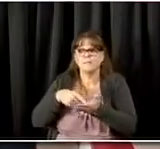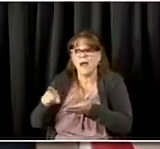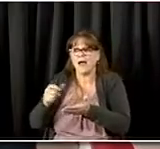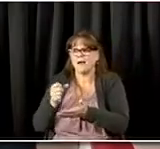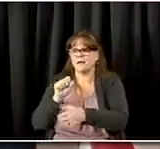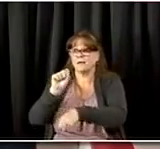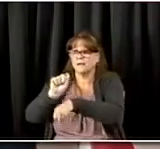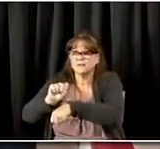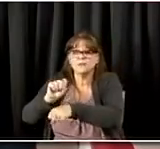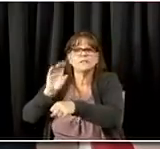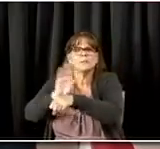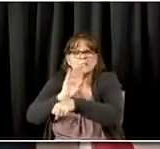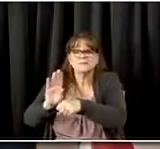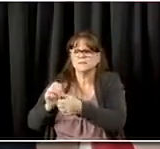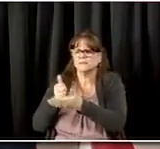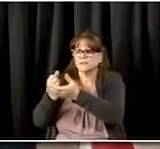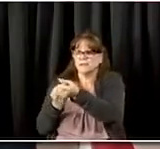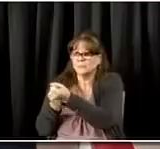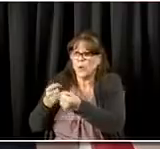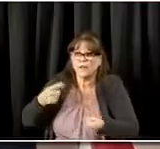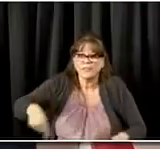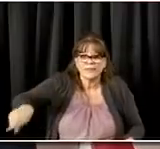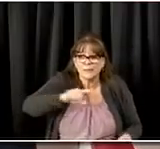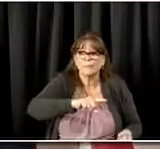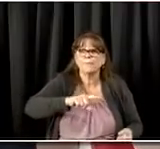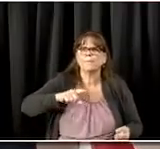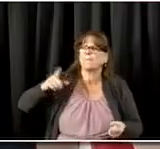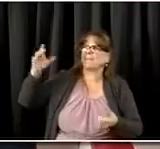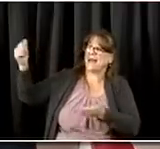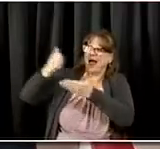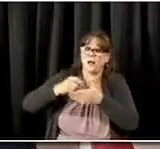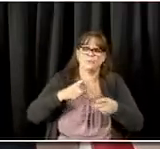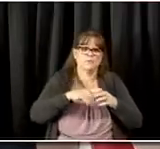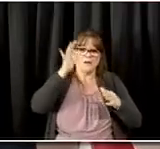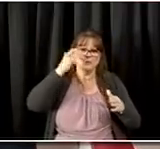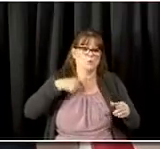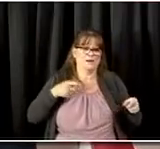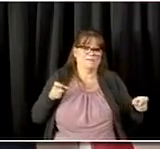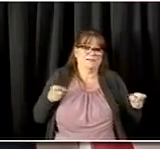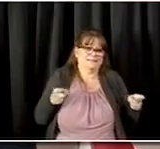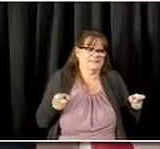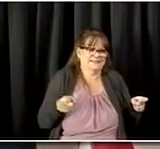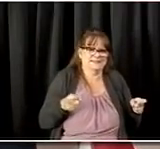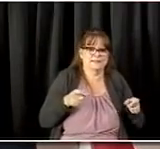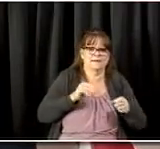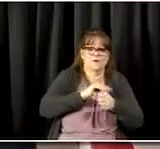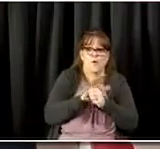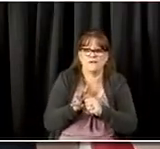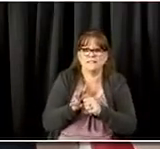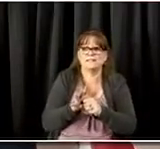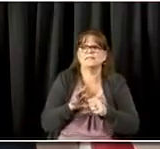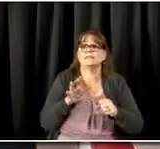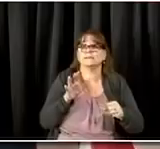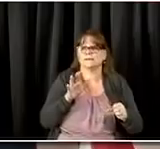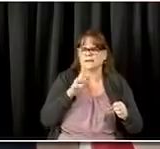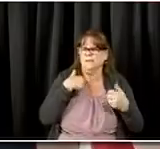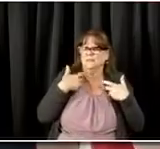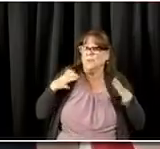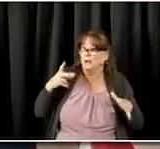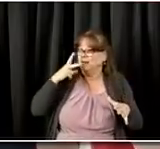states have the ability to get the virus under control. Without asking families to lose every ounce of security that they